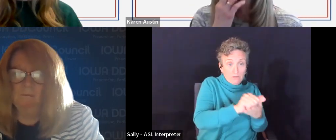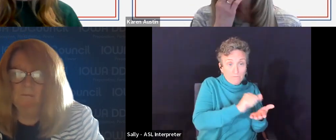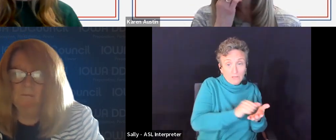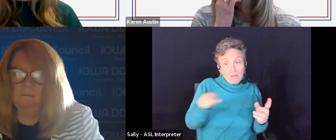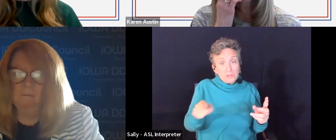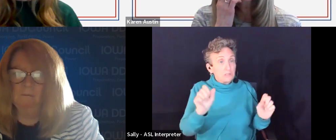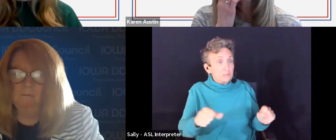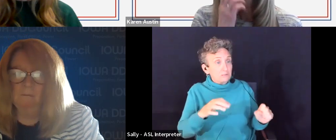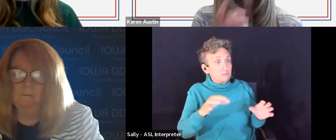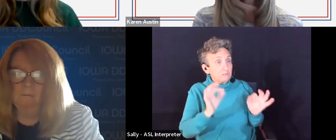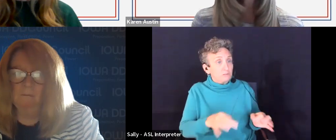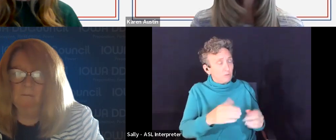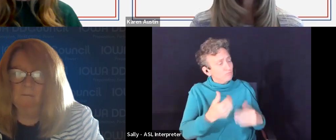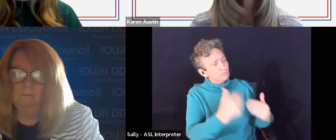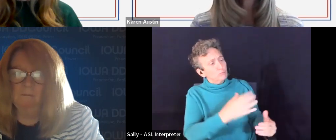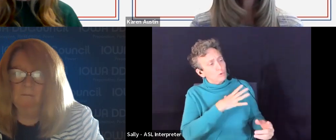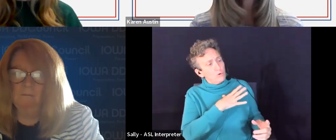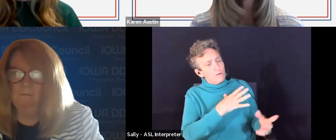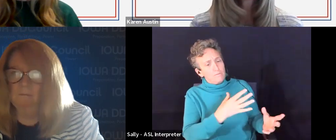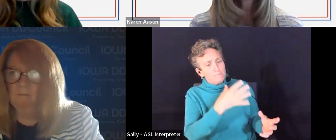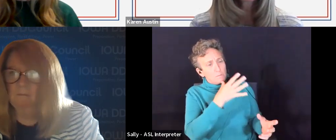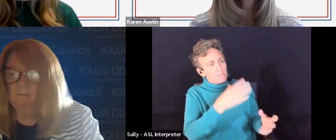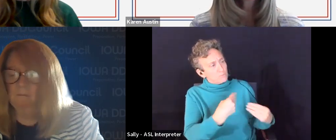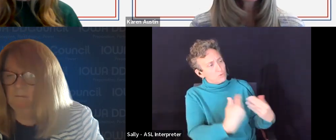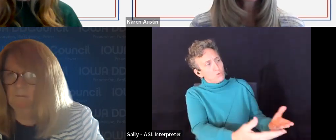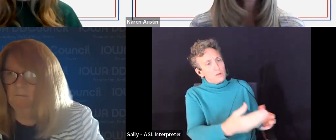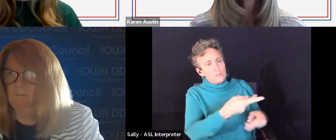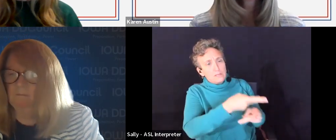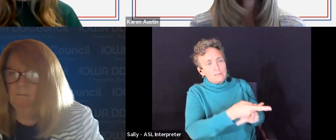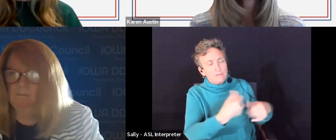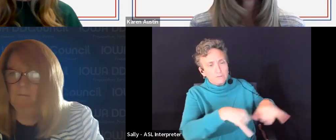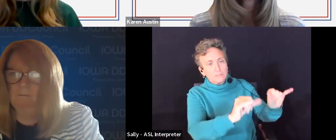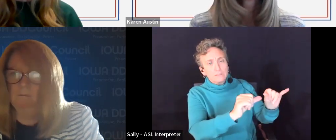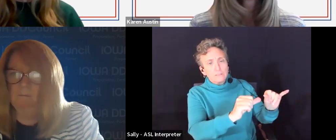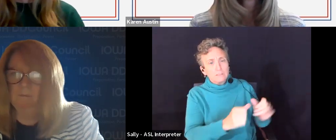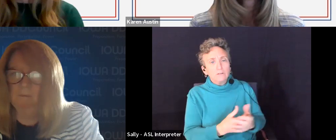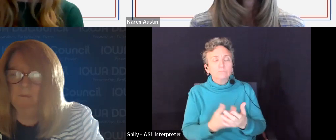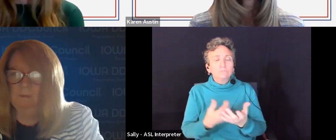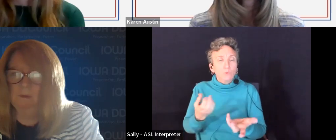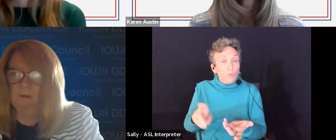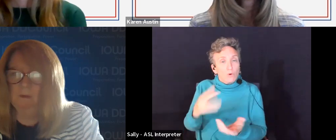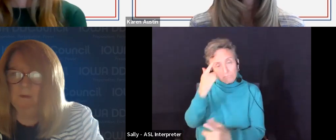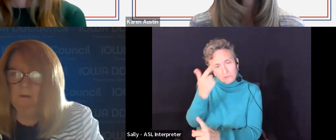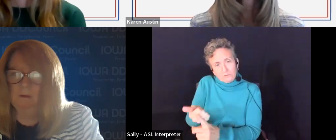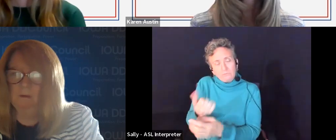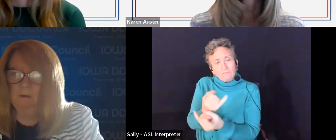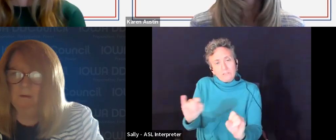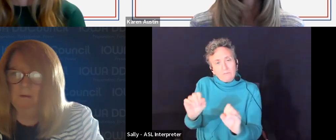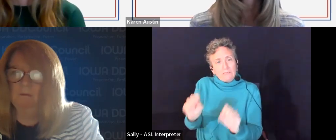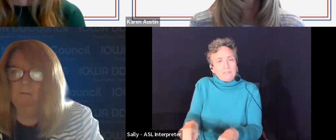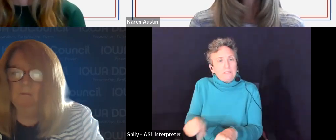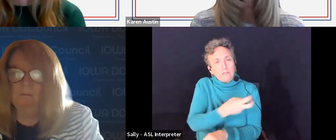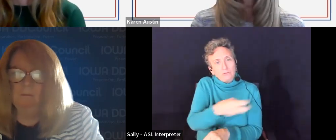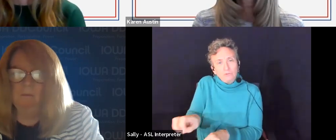elect to manage that. Alicia, is there anything else that you might want to add to that? No, I don't think I had. I think you covered it